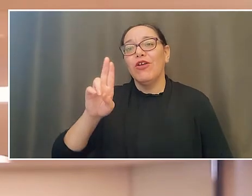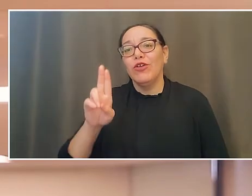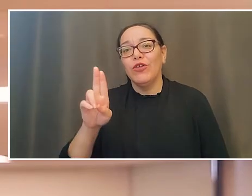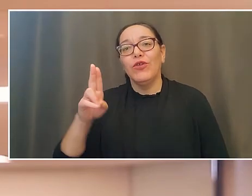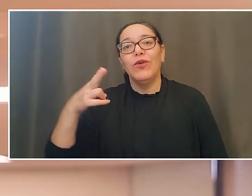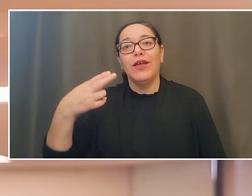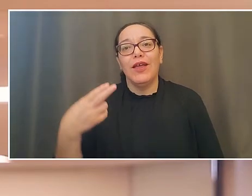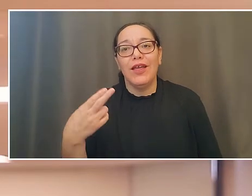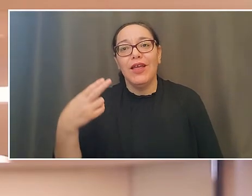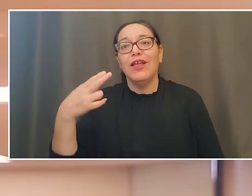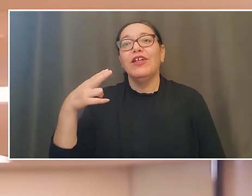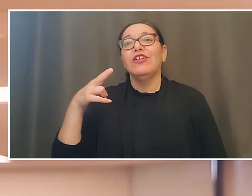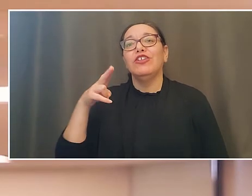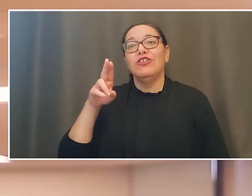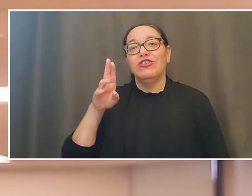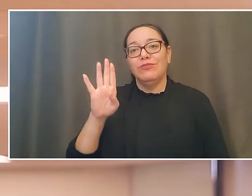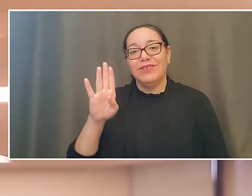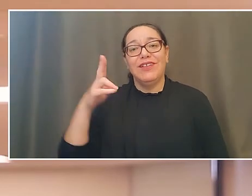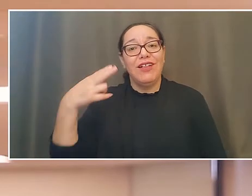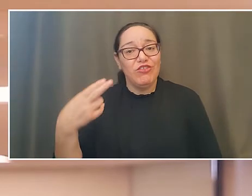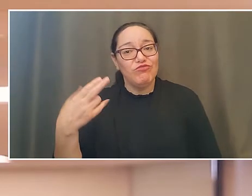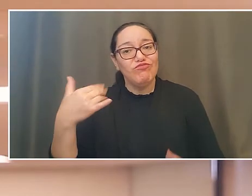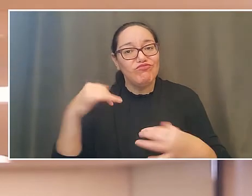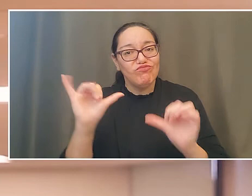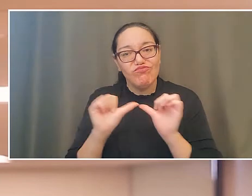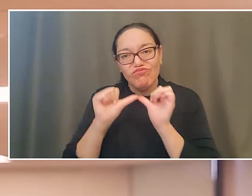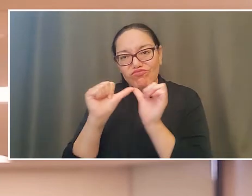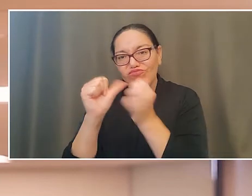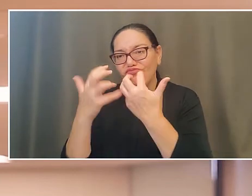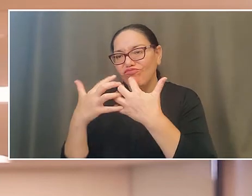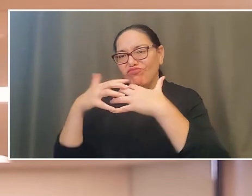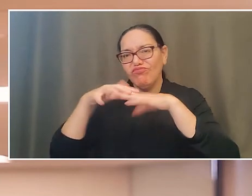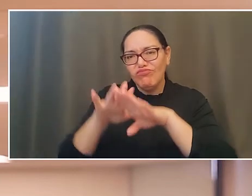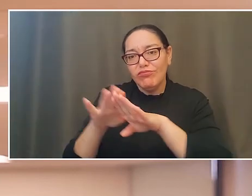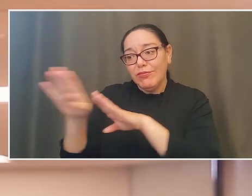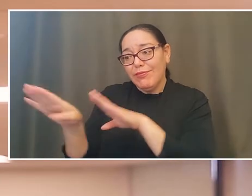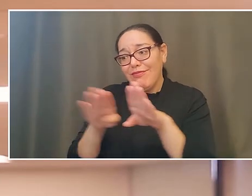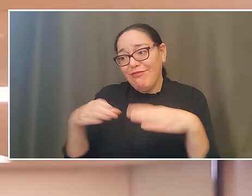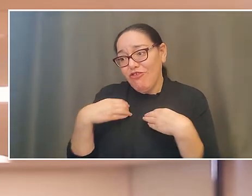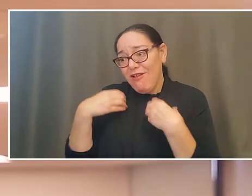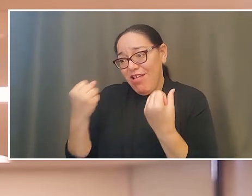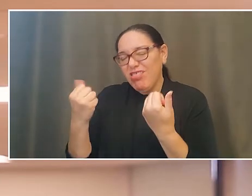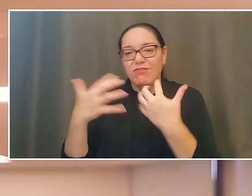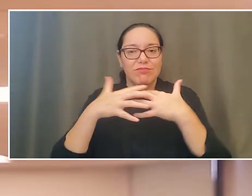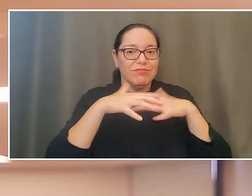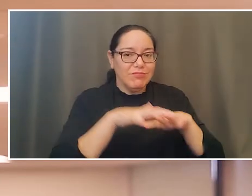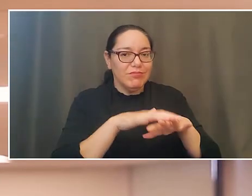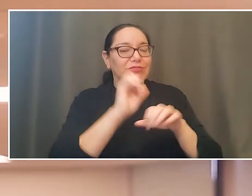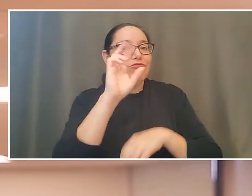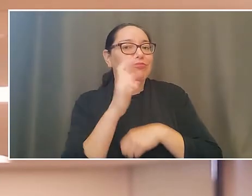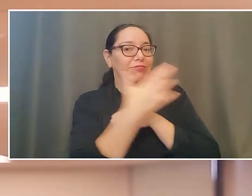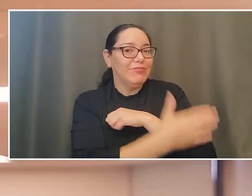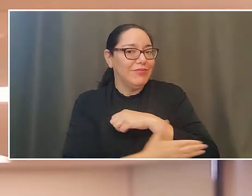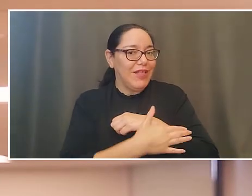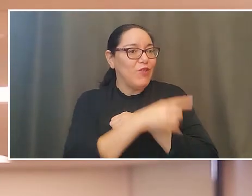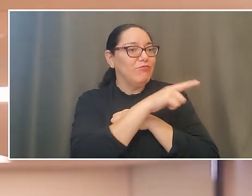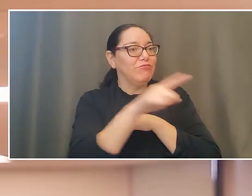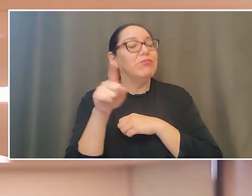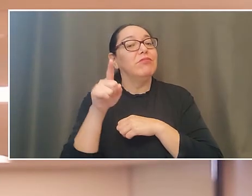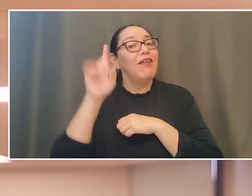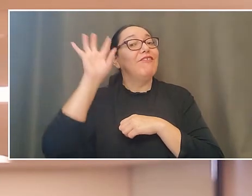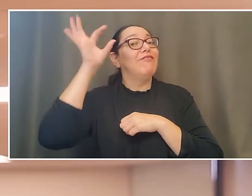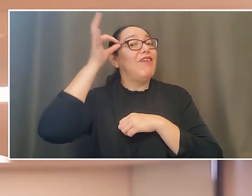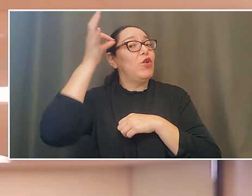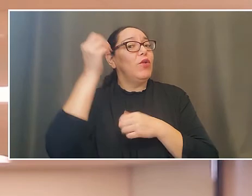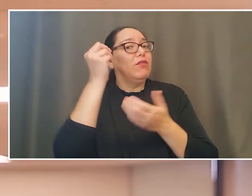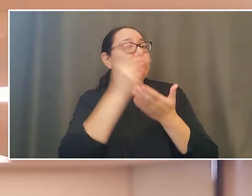RUHSBH continues to integrate behavioral health care into Riverside County federally qualified health centers, also